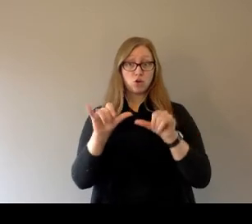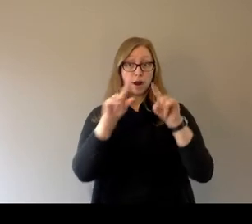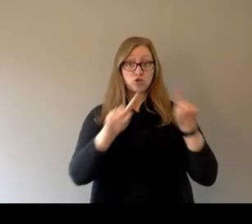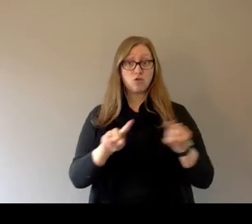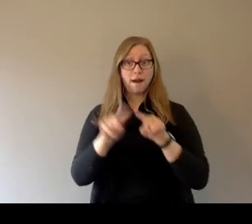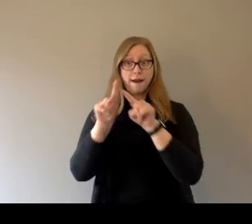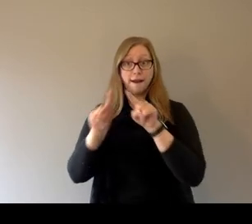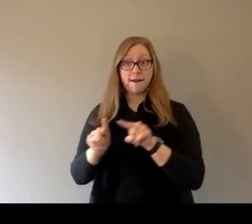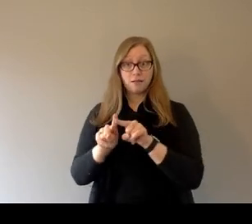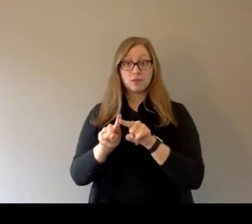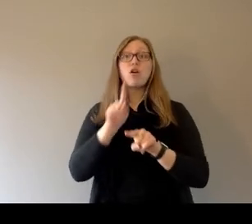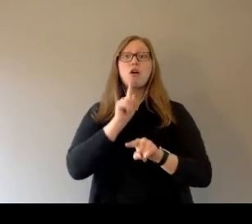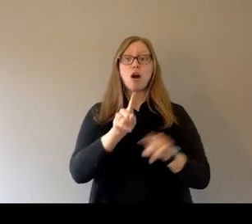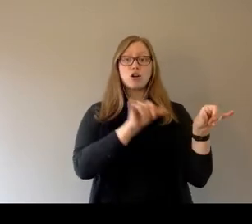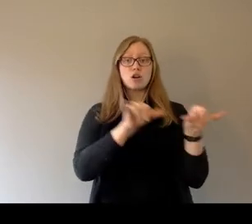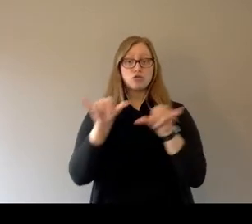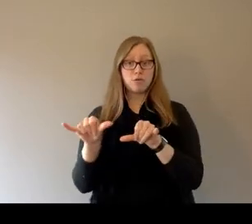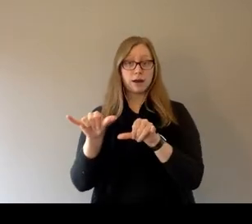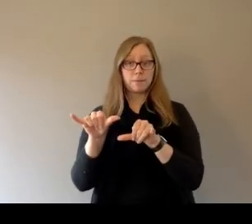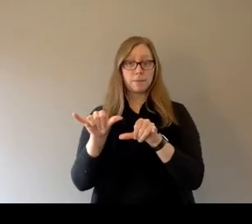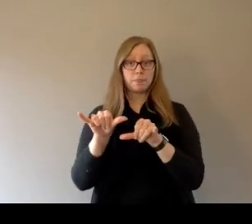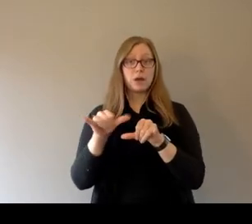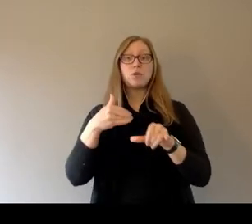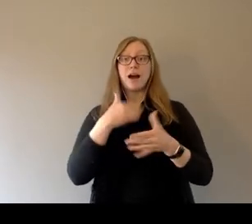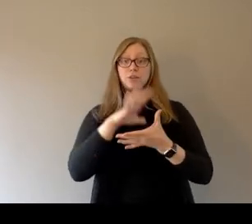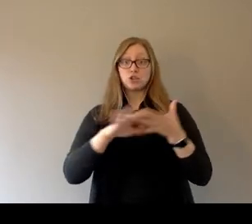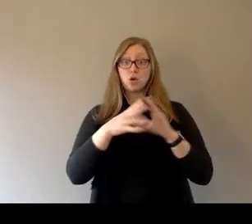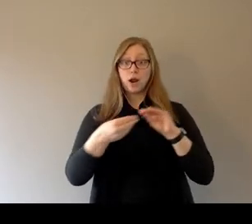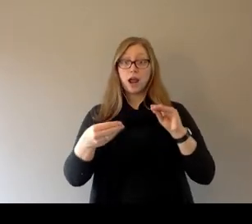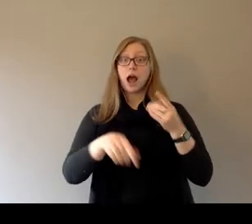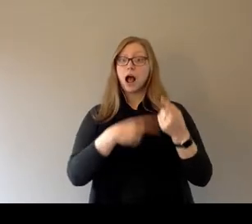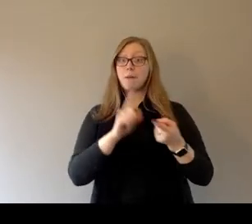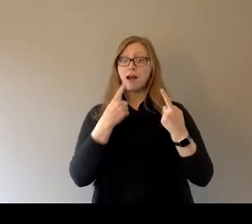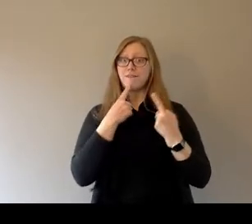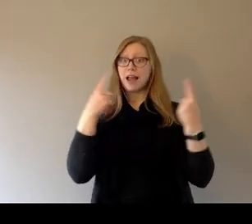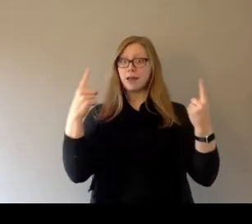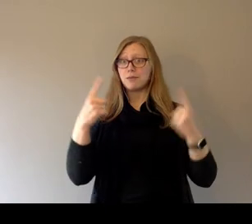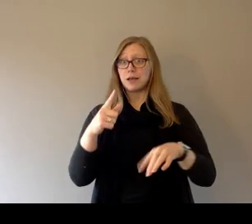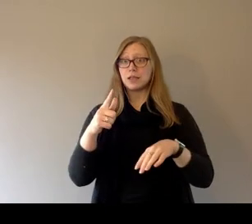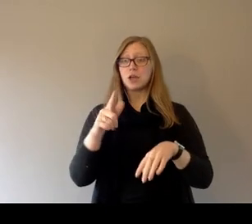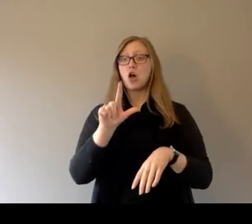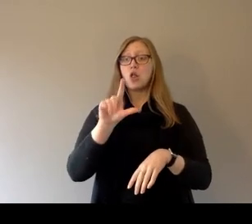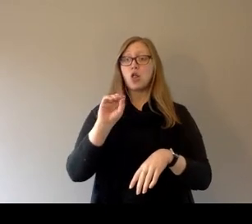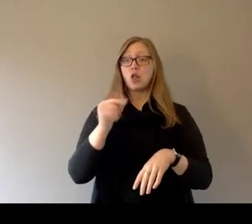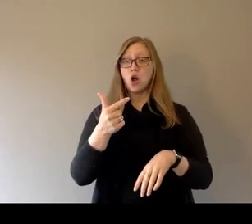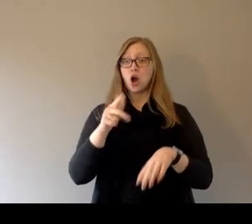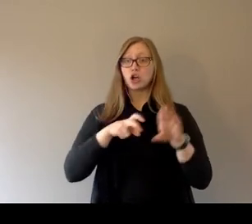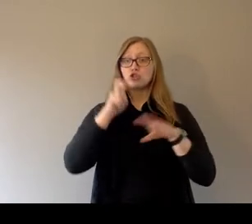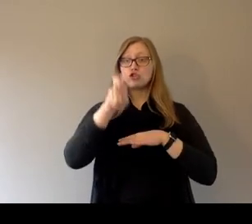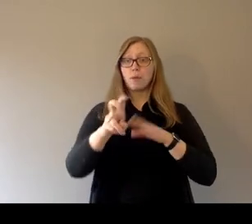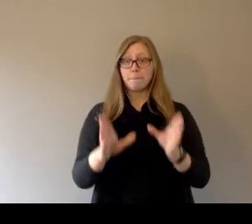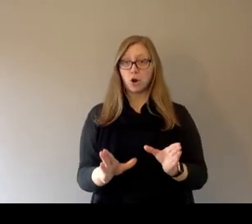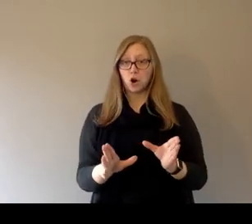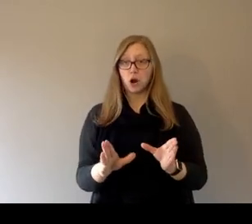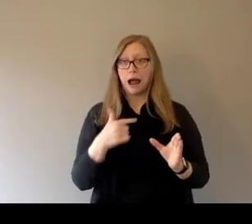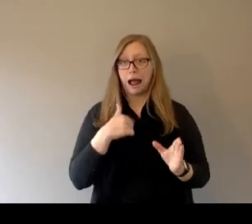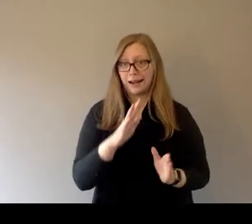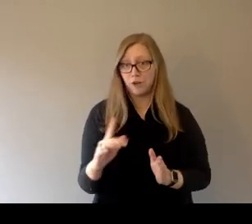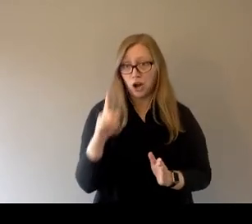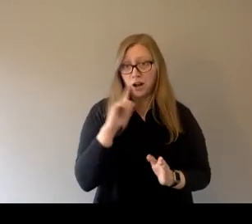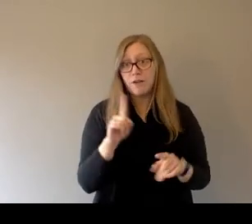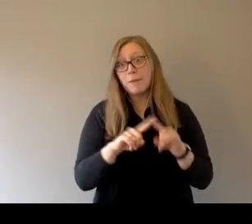we're telling about this famous long jumper. So I've never heard of her, but if you are interested in athletic jumping